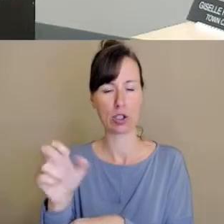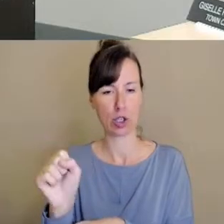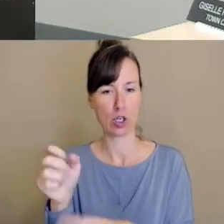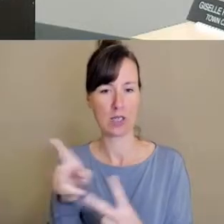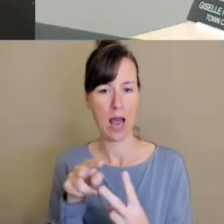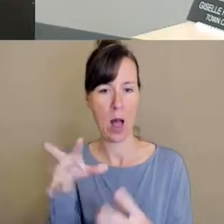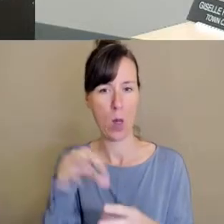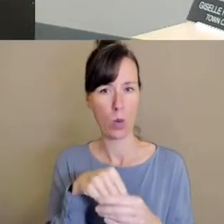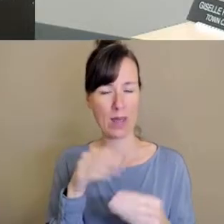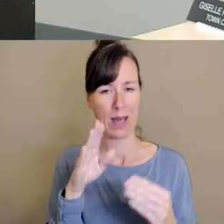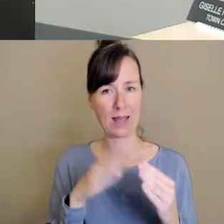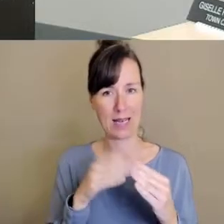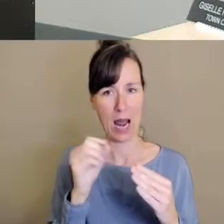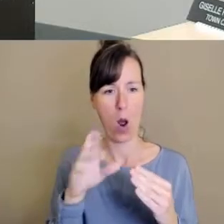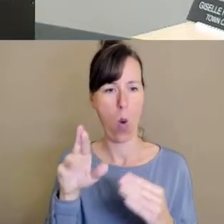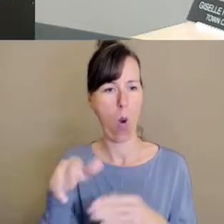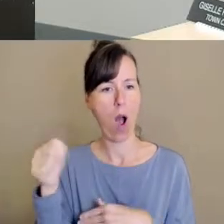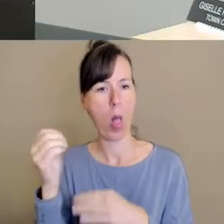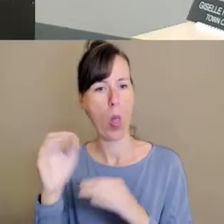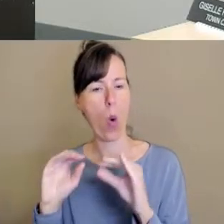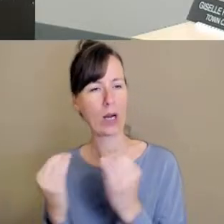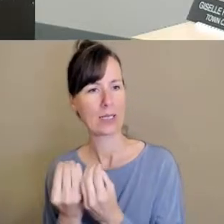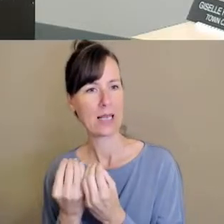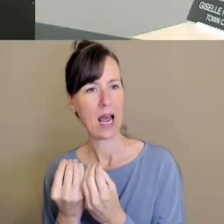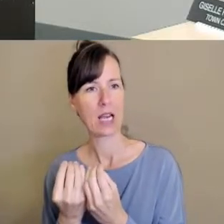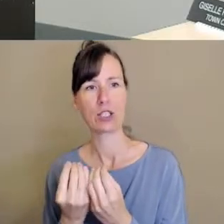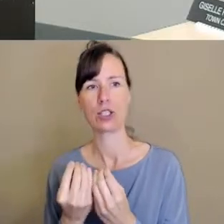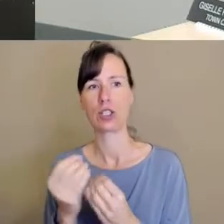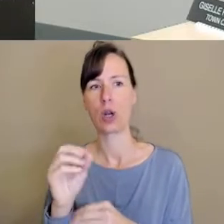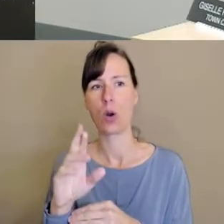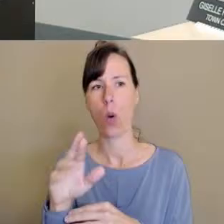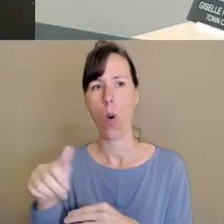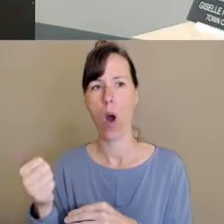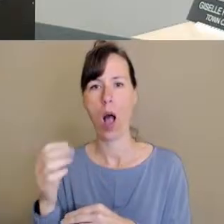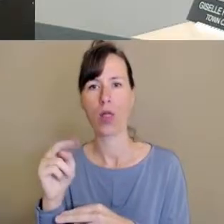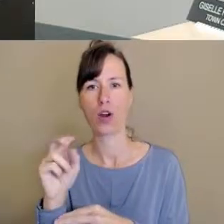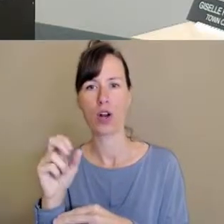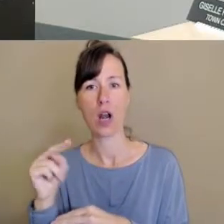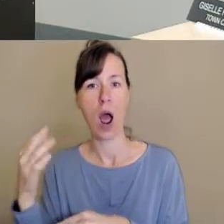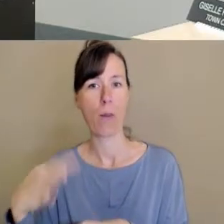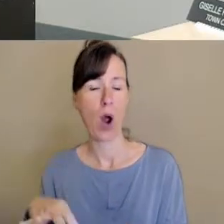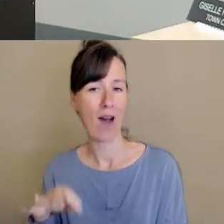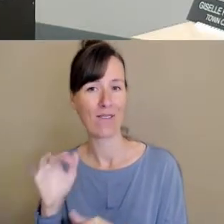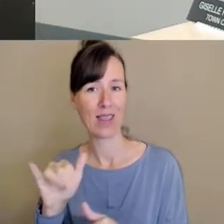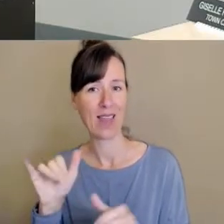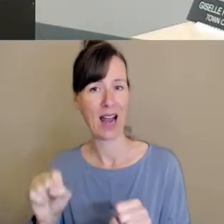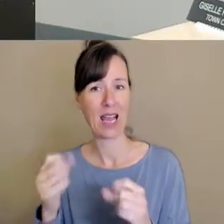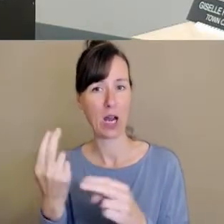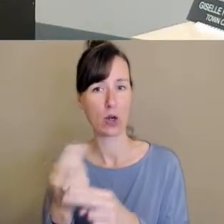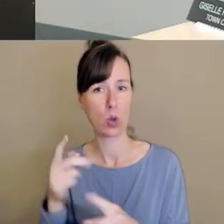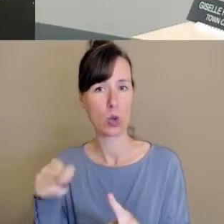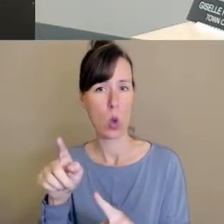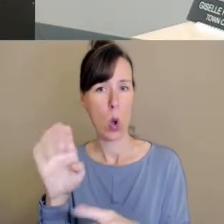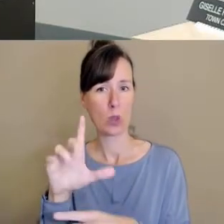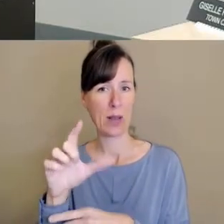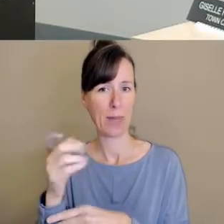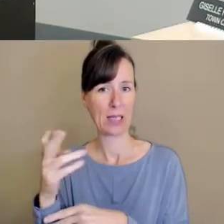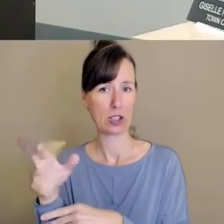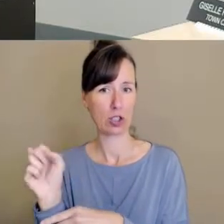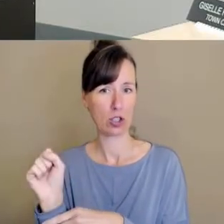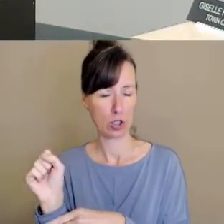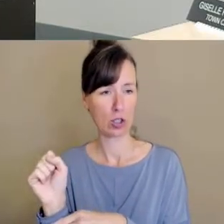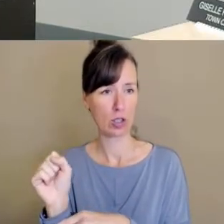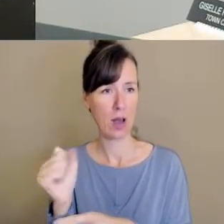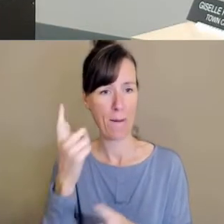another organization, another municipality, or a nonprofit organization that can use that, because we actually obtained those bleachers as